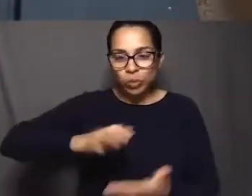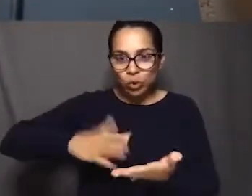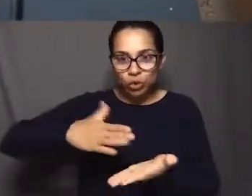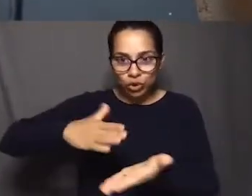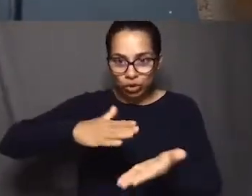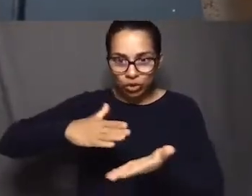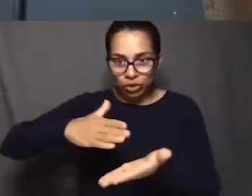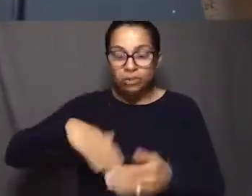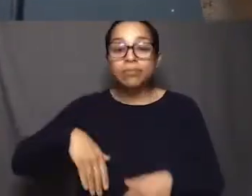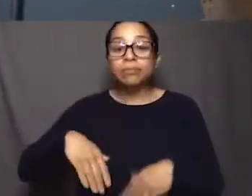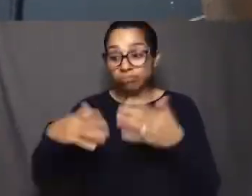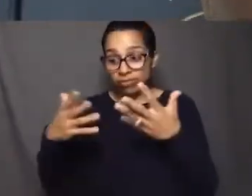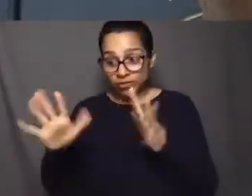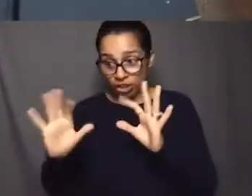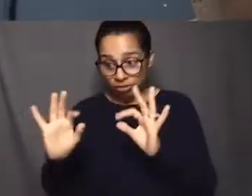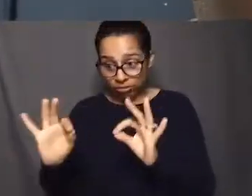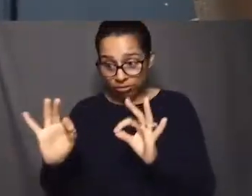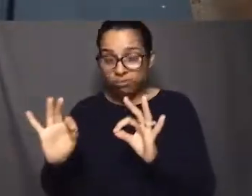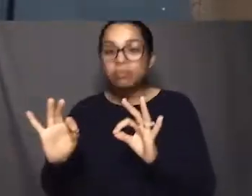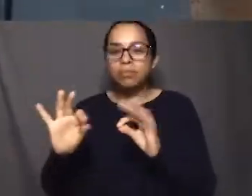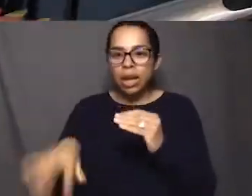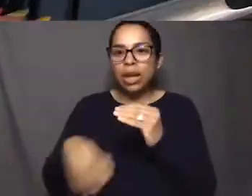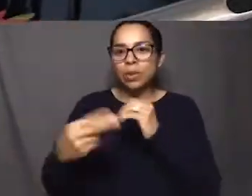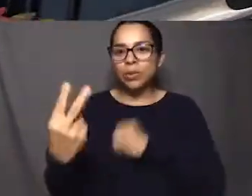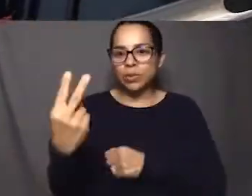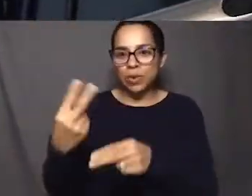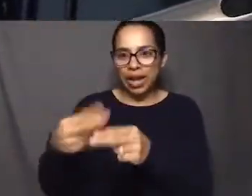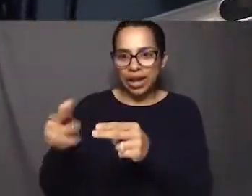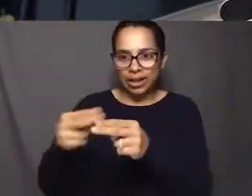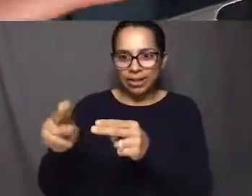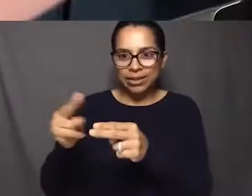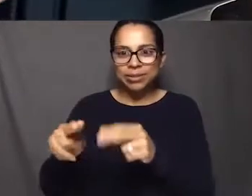sauteed, we're going to add 2 eggs to the pan.